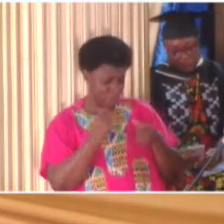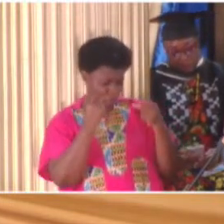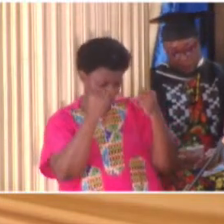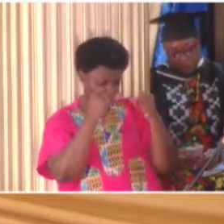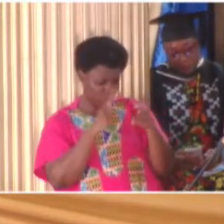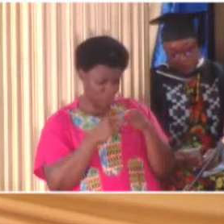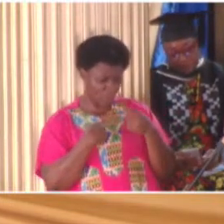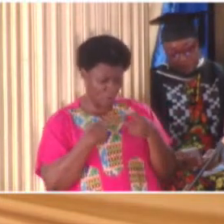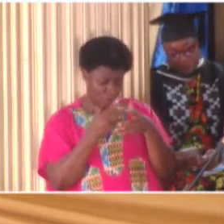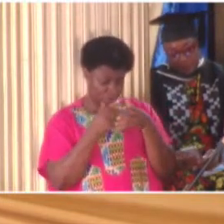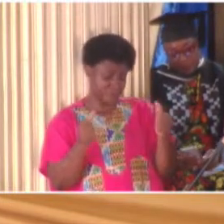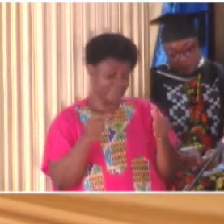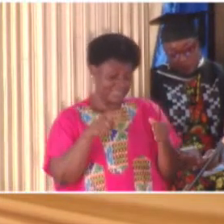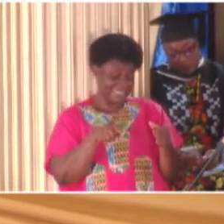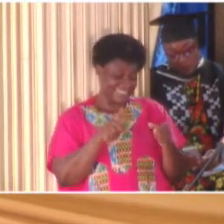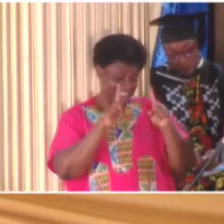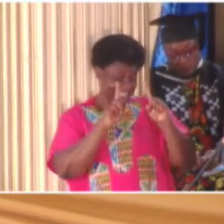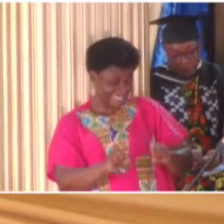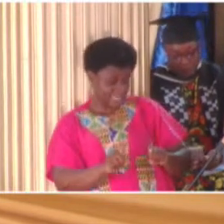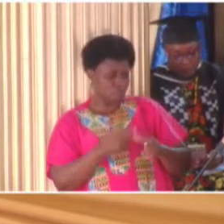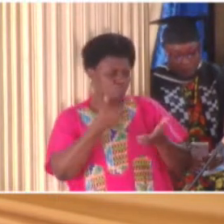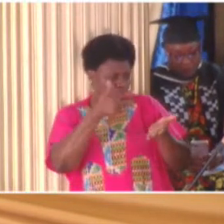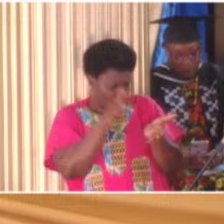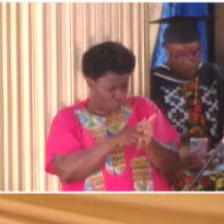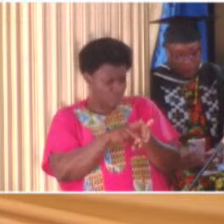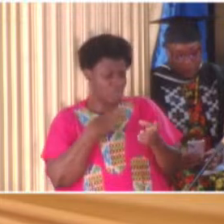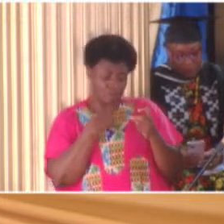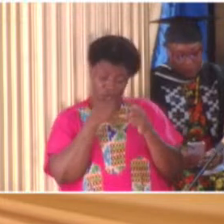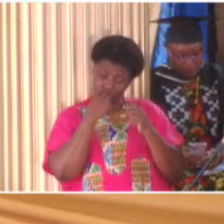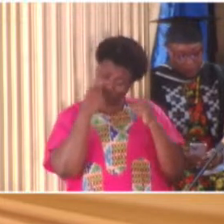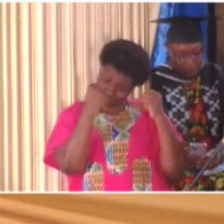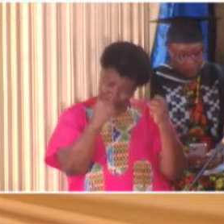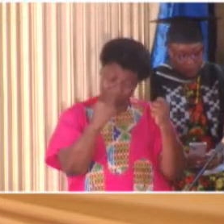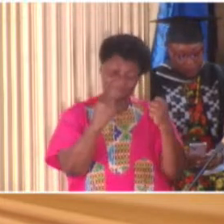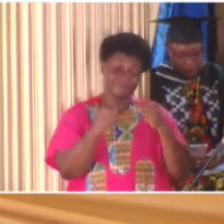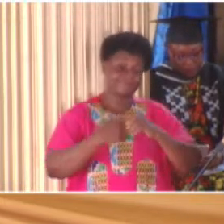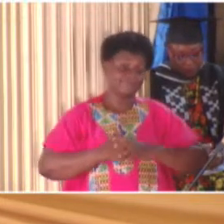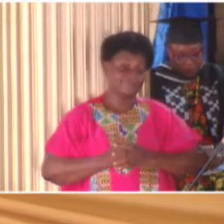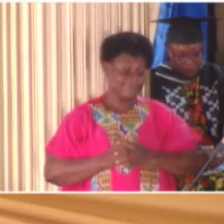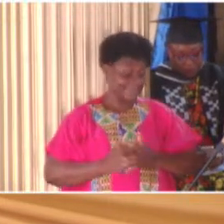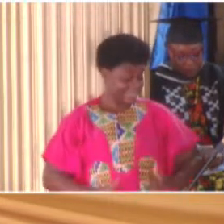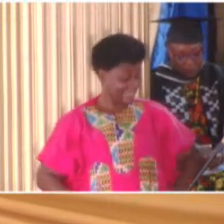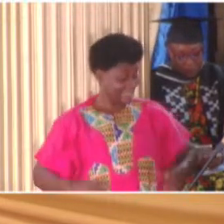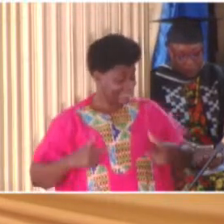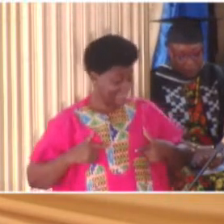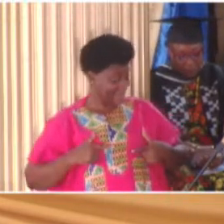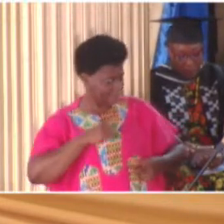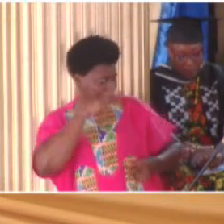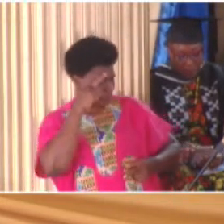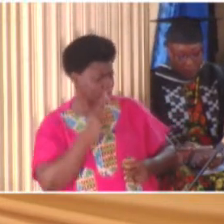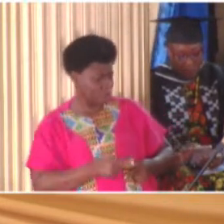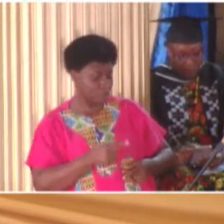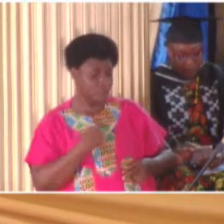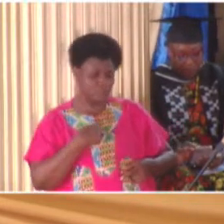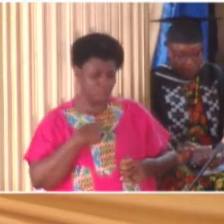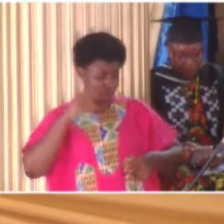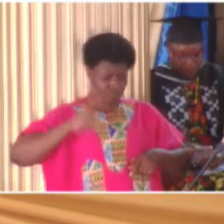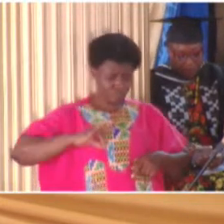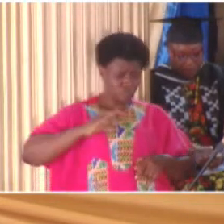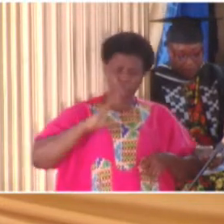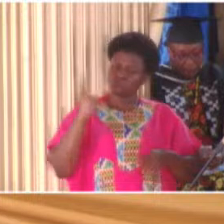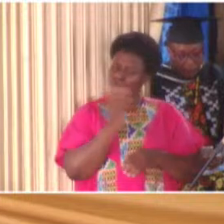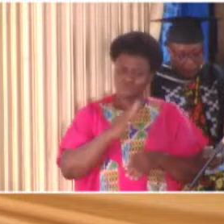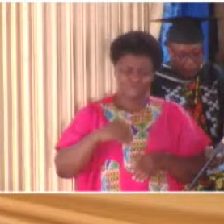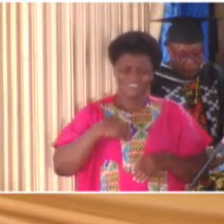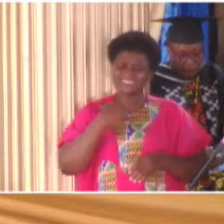resolve, the test that proved our resilience. Life indeed is a game no one ever tells you